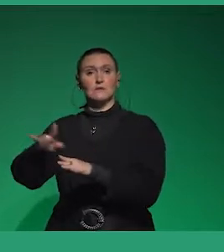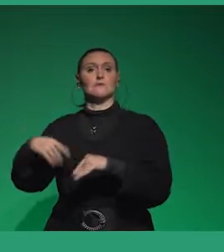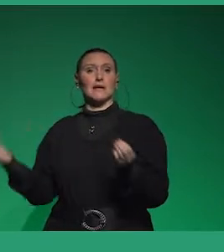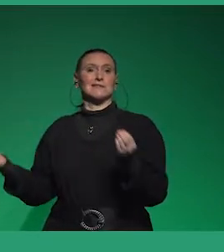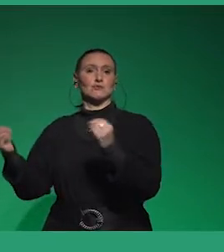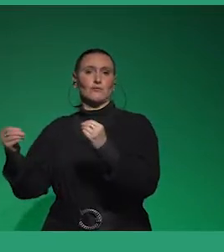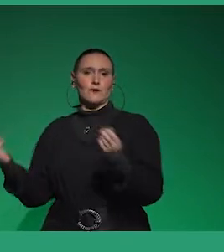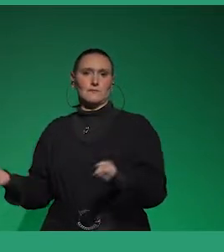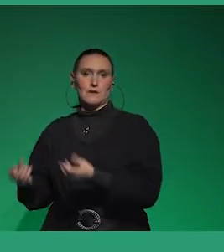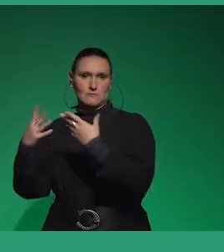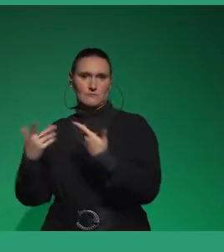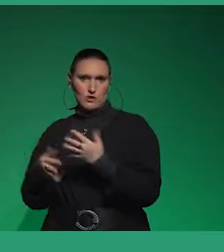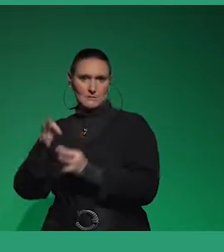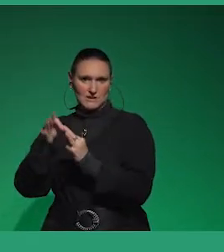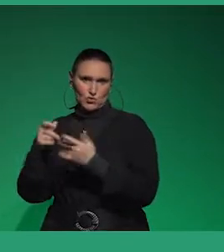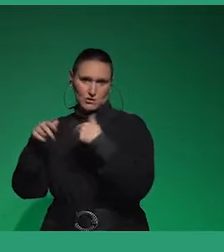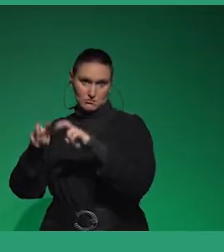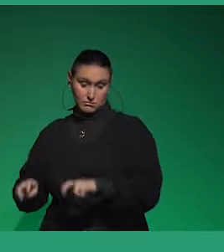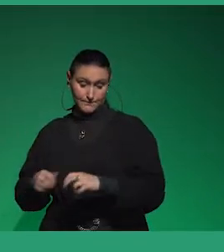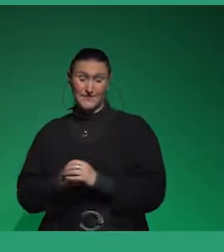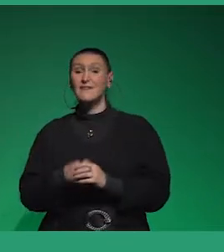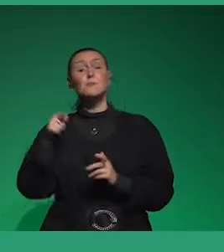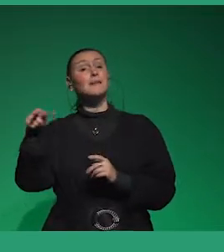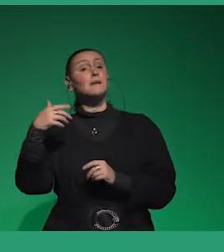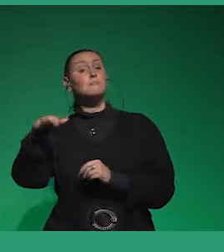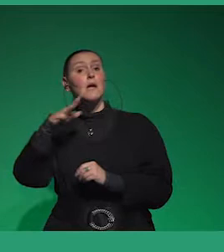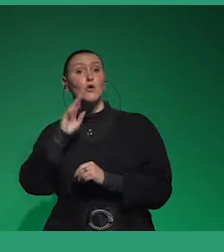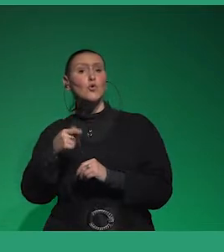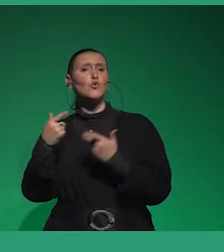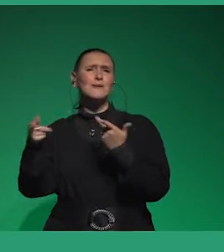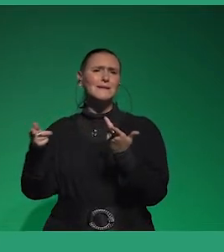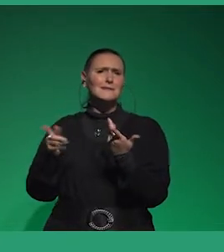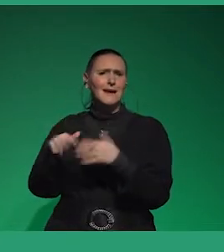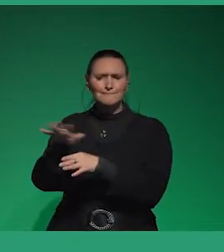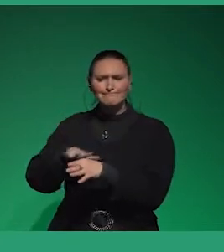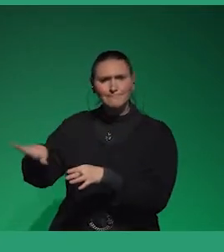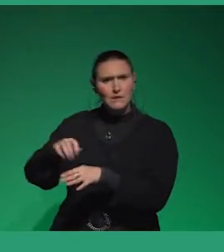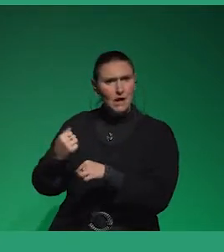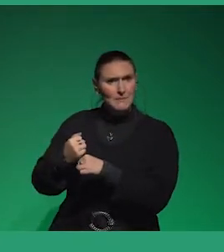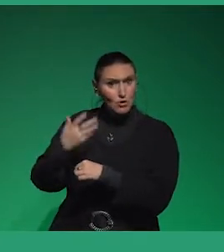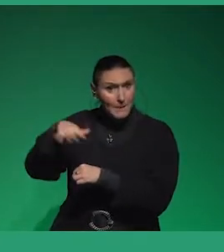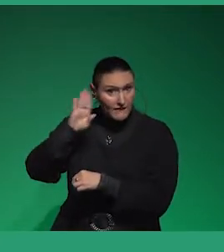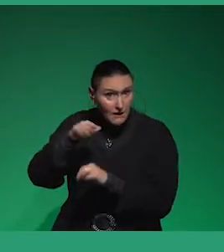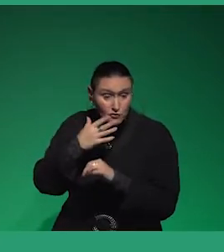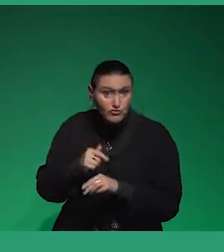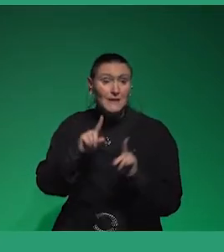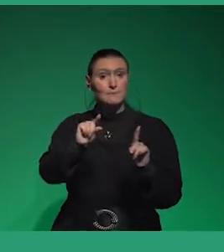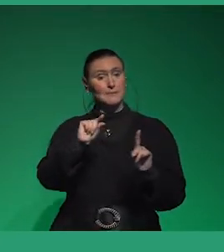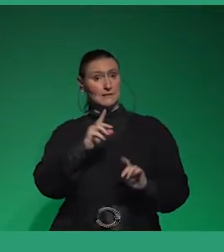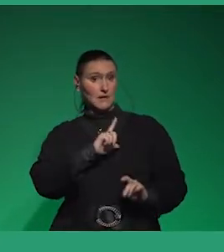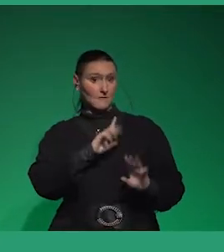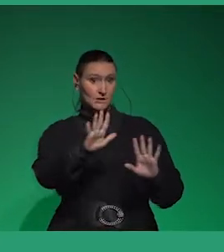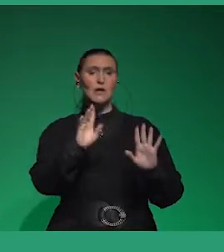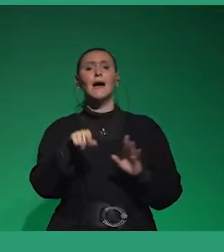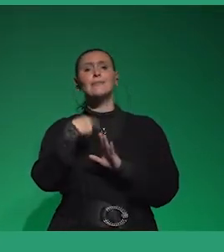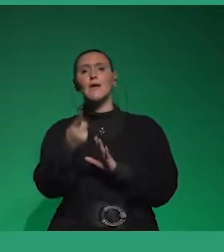If you want to learn more about the experiment, the field work, I invite you to join later our presentation that we have at the lunch